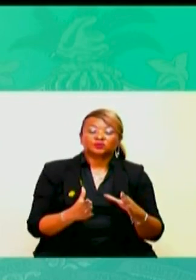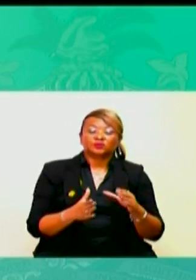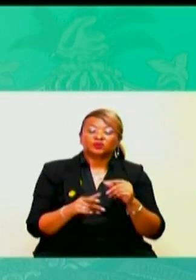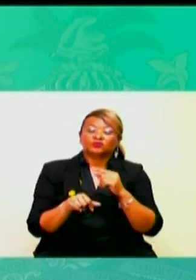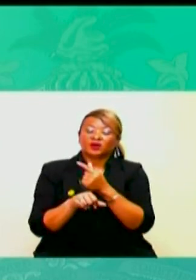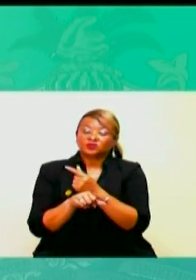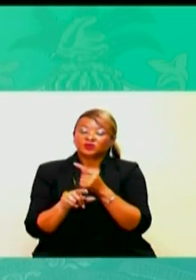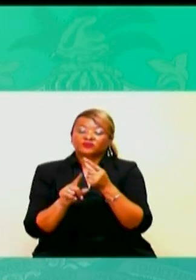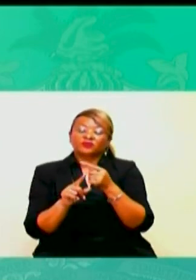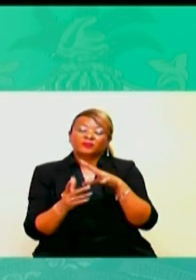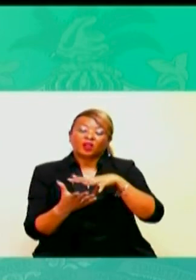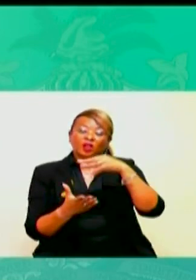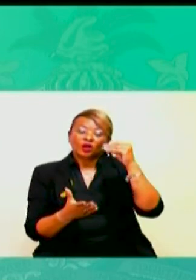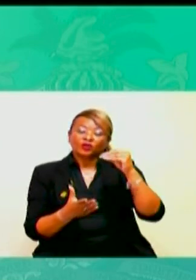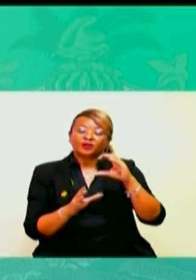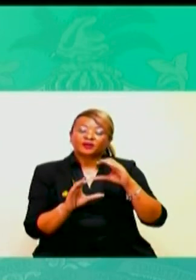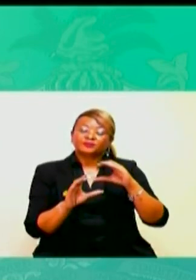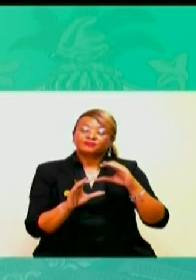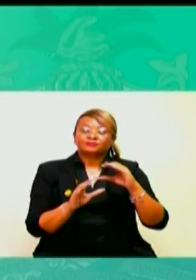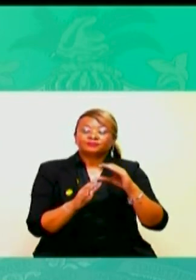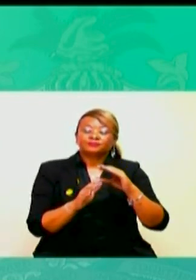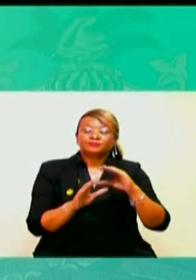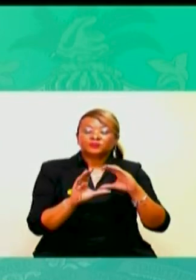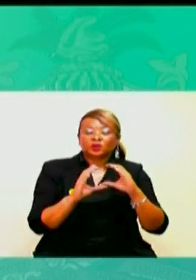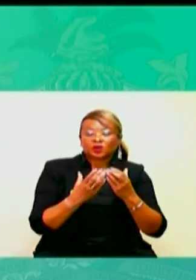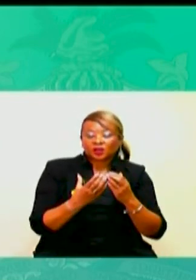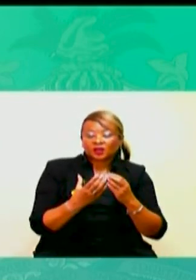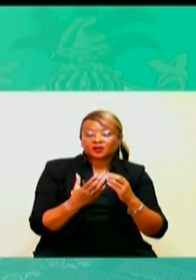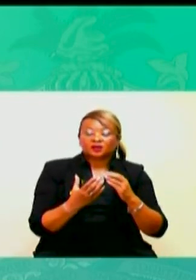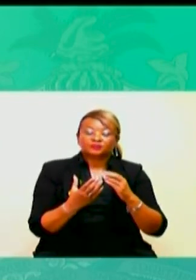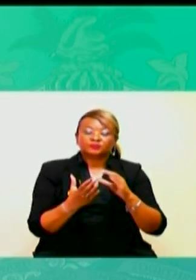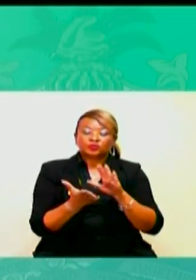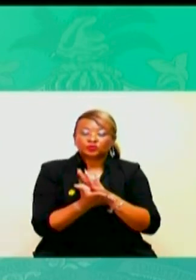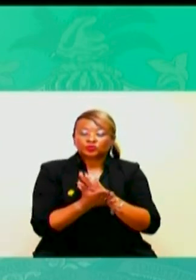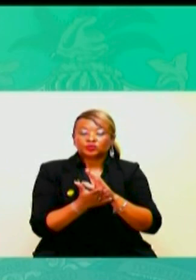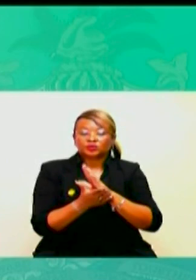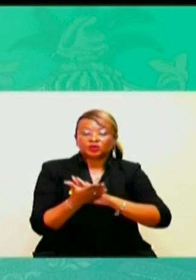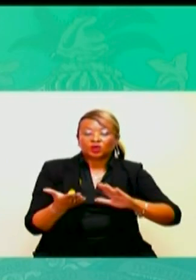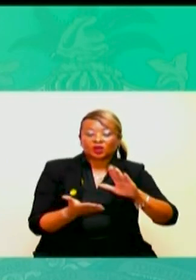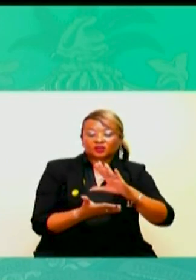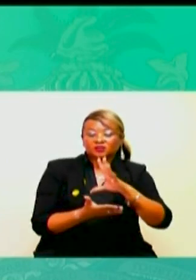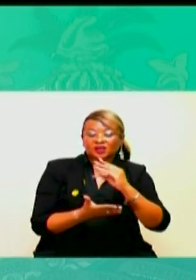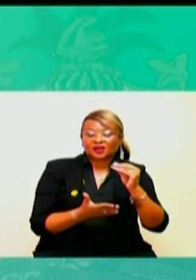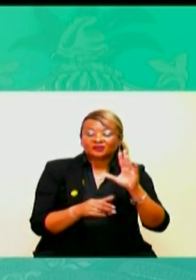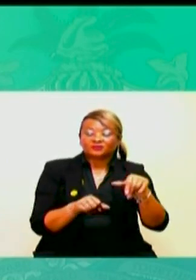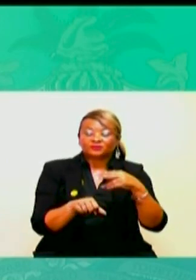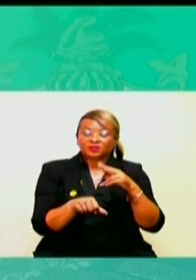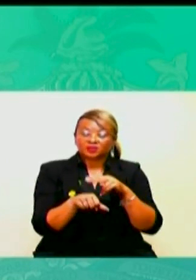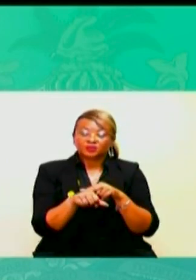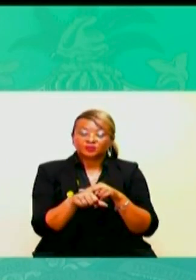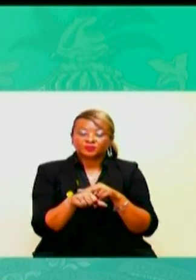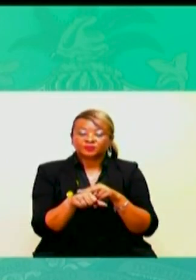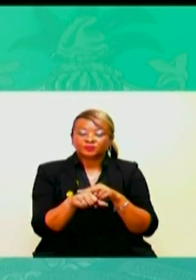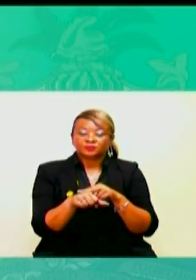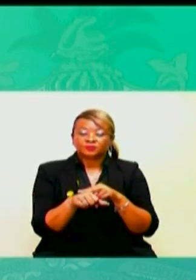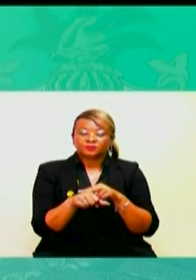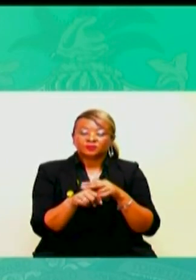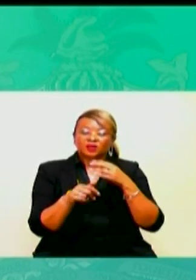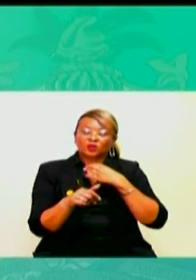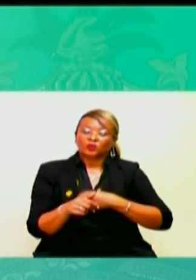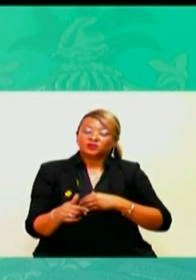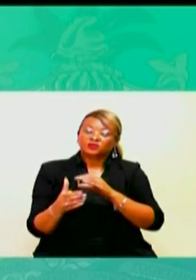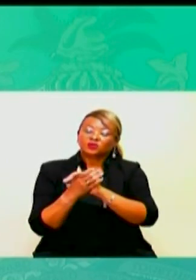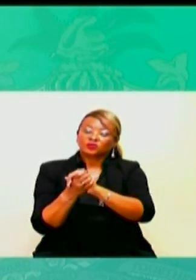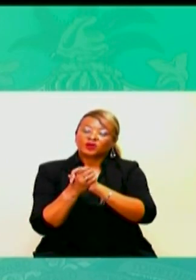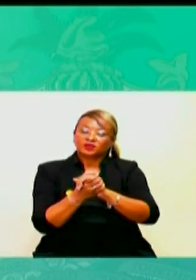graduate from learning institutions throughout the Abacos and the entire nation. I wish to